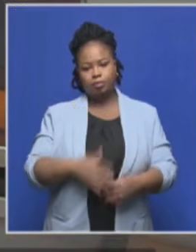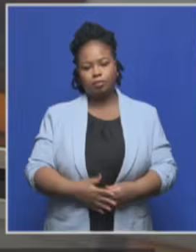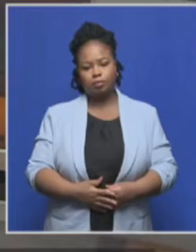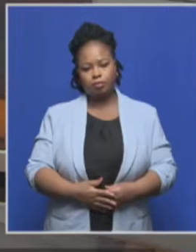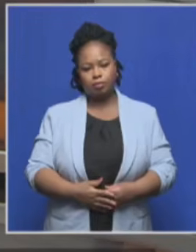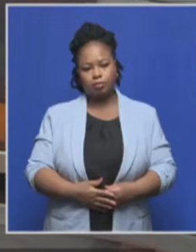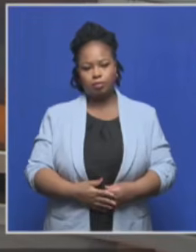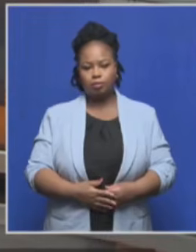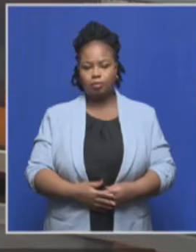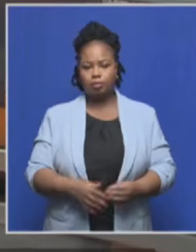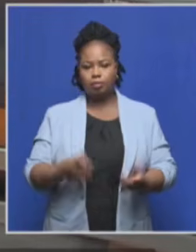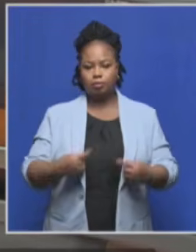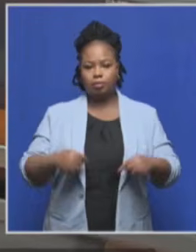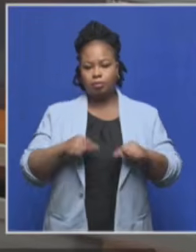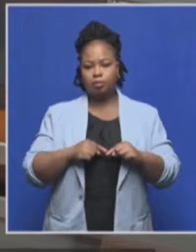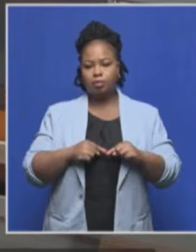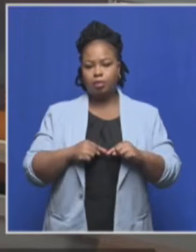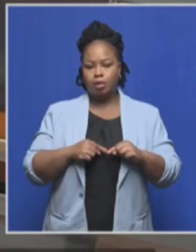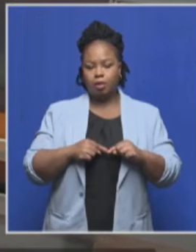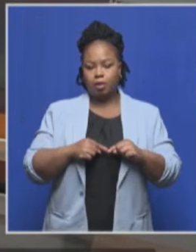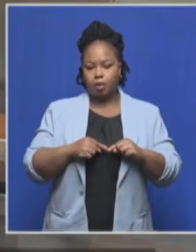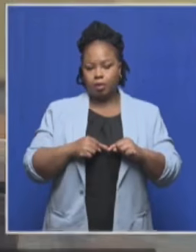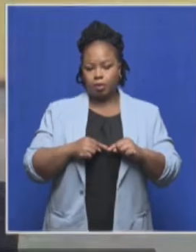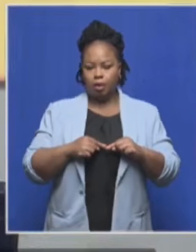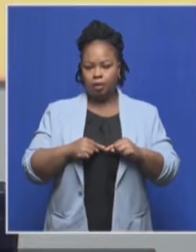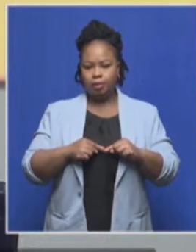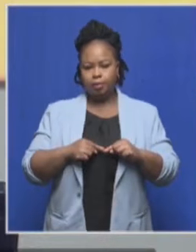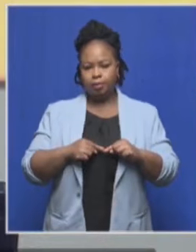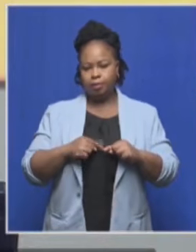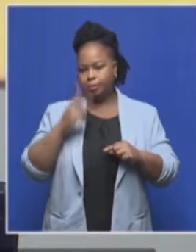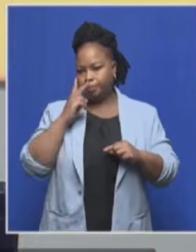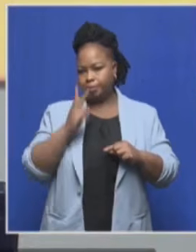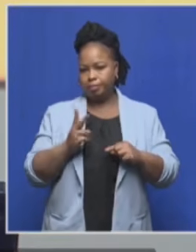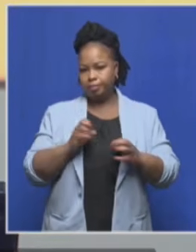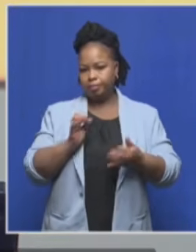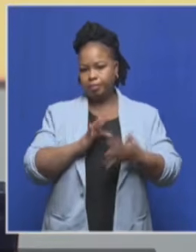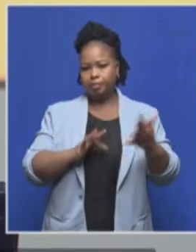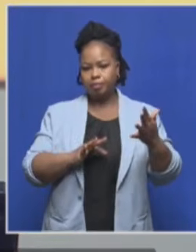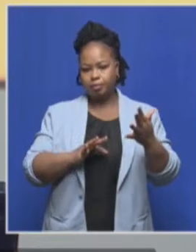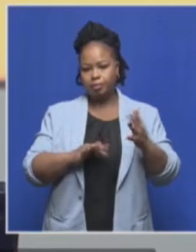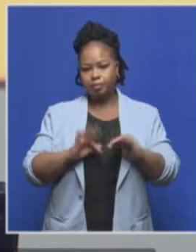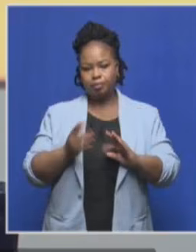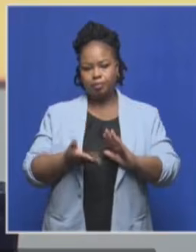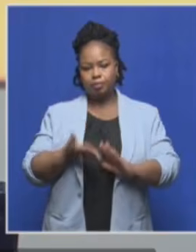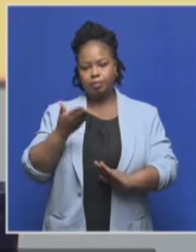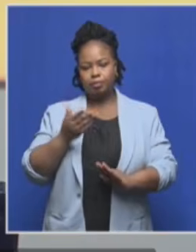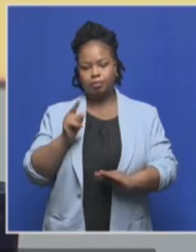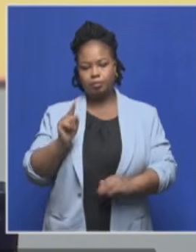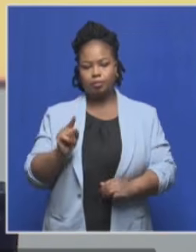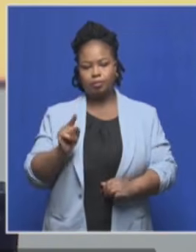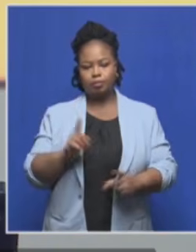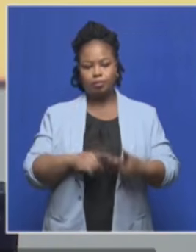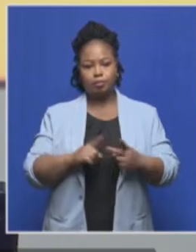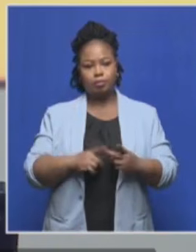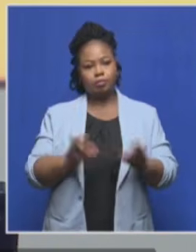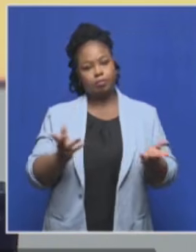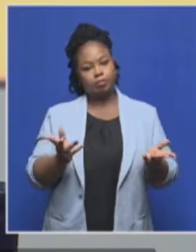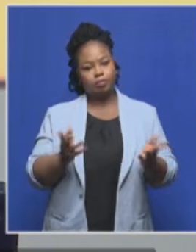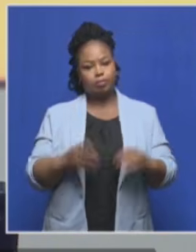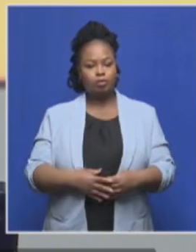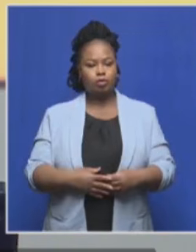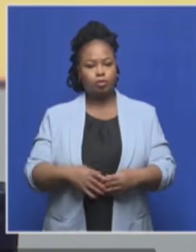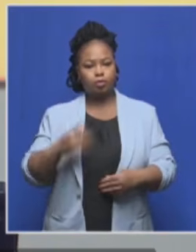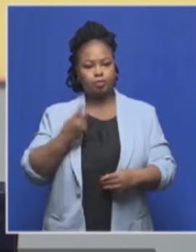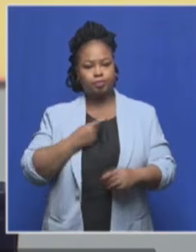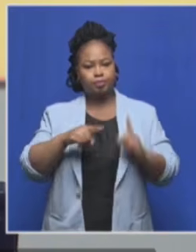paper. When we look at the title itself, the narrative, When We Speak Up, you're not saying stop bullying. You're literally